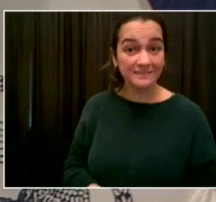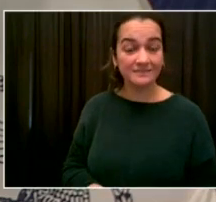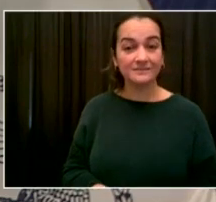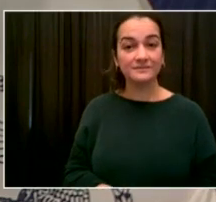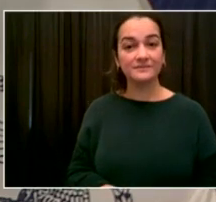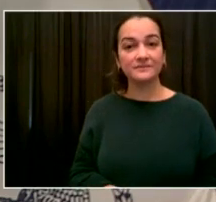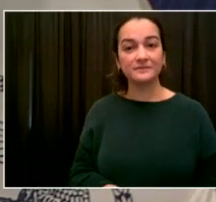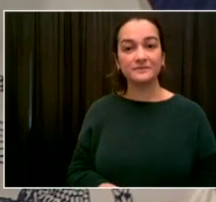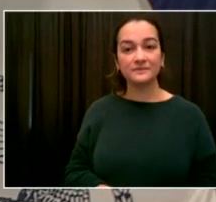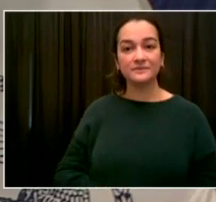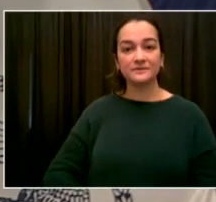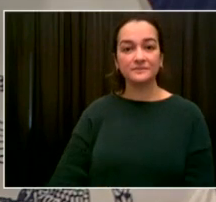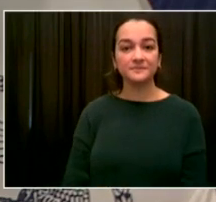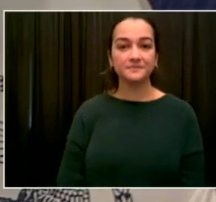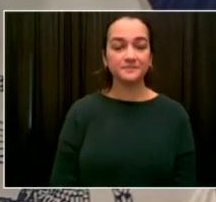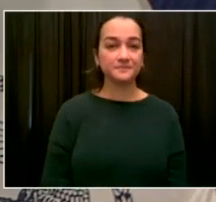Journal.